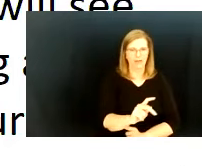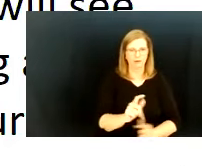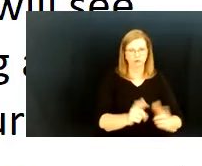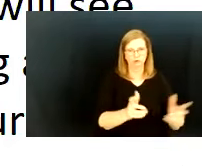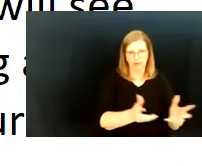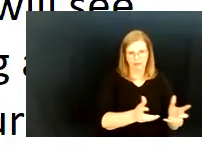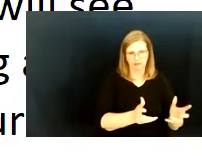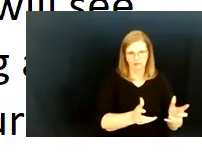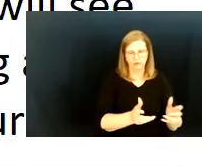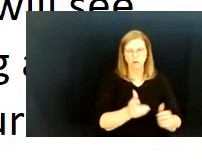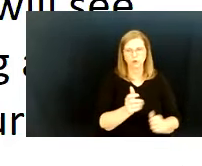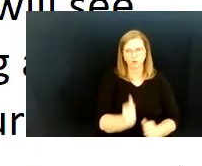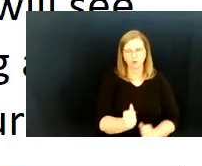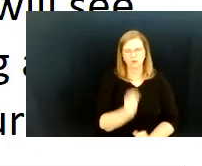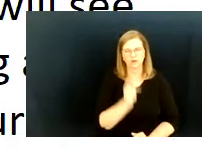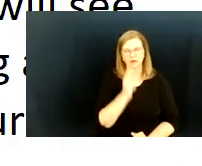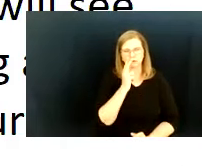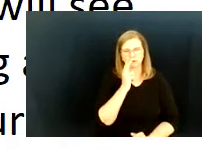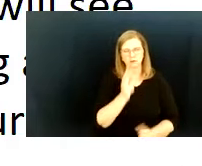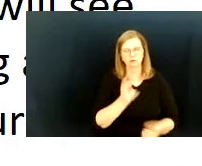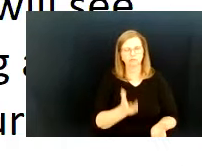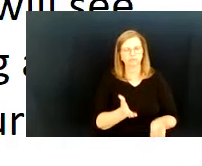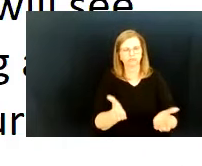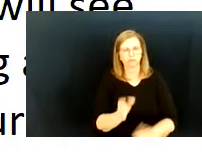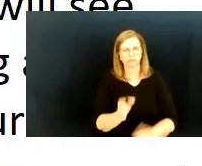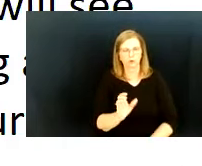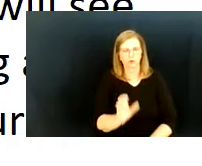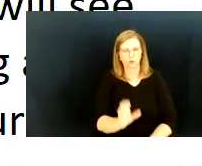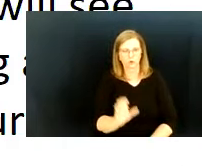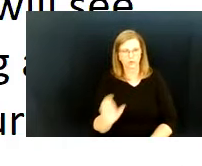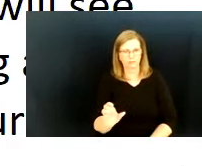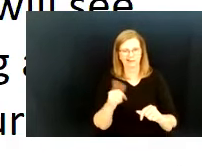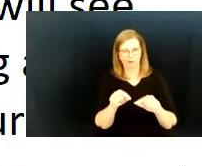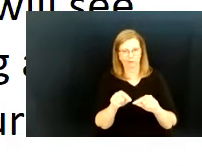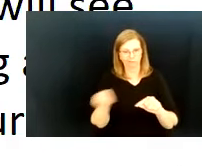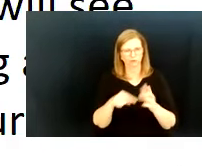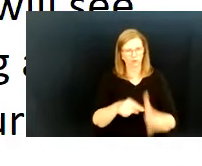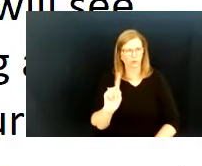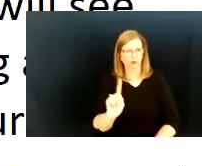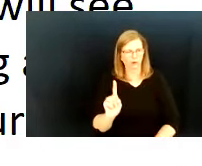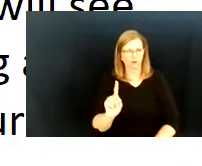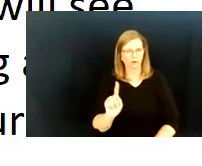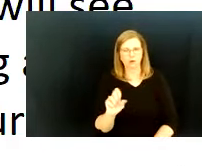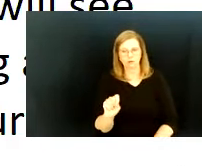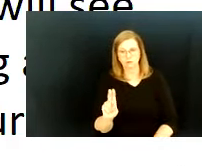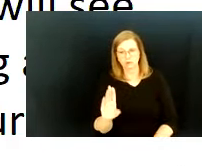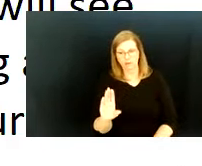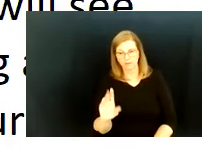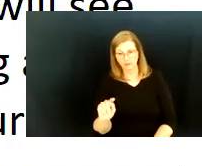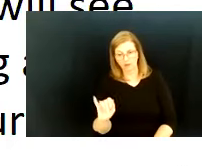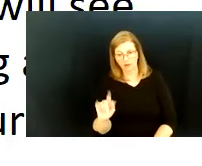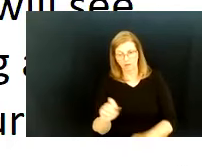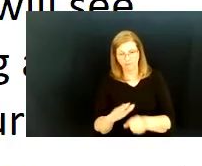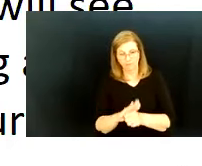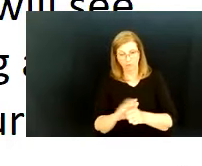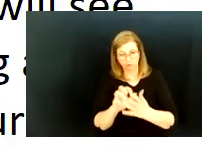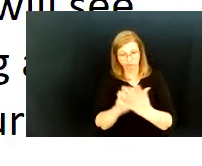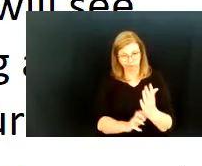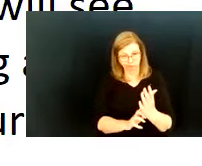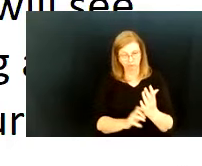closed captioning is available down at the bottom, circled in the yellow. Show subtitle, full transcript, subtitle settings. Number